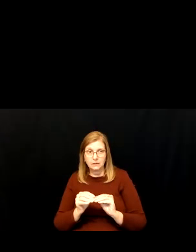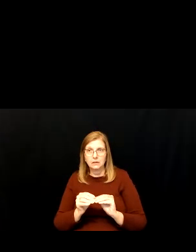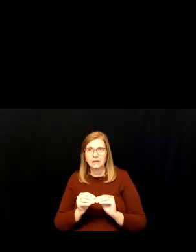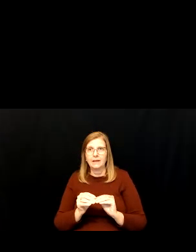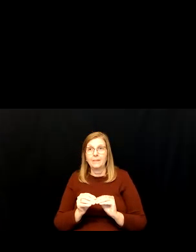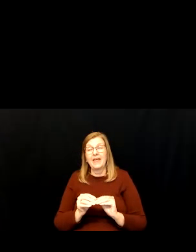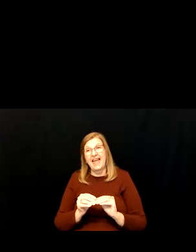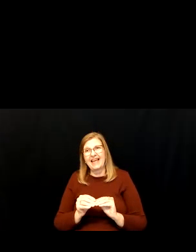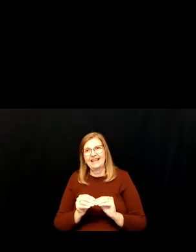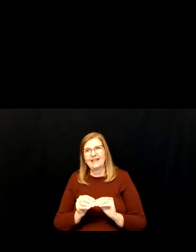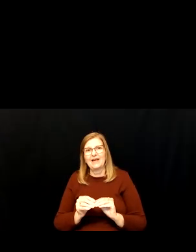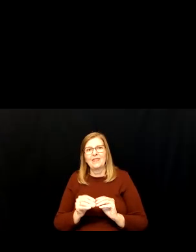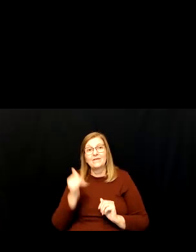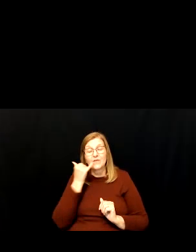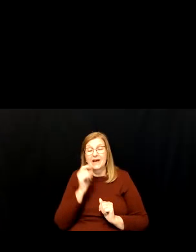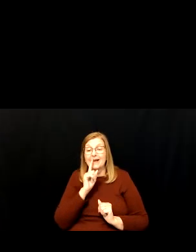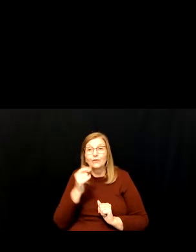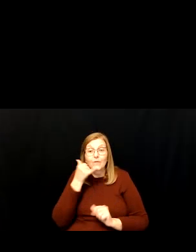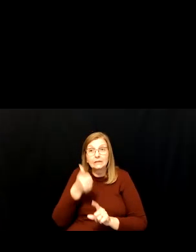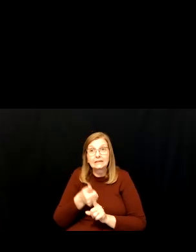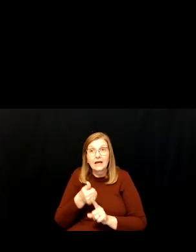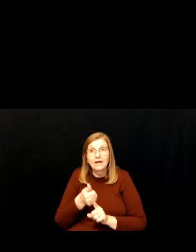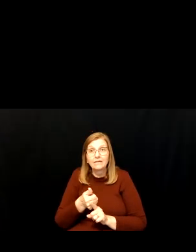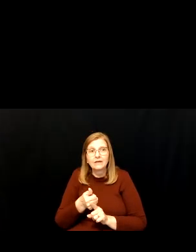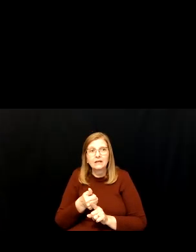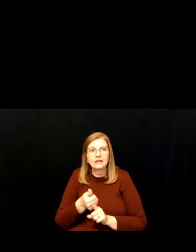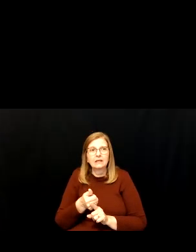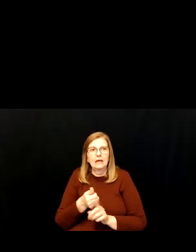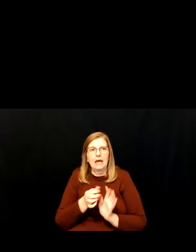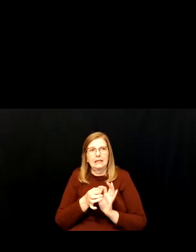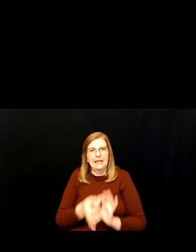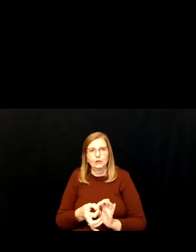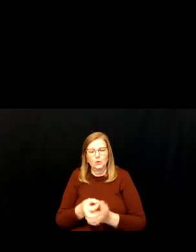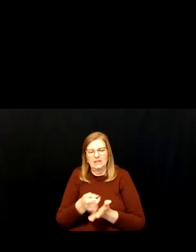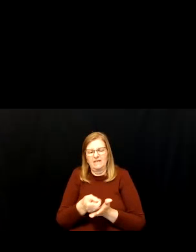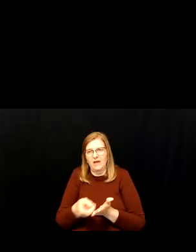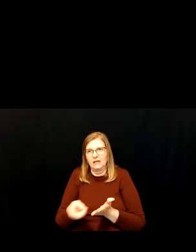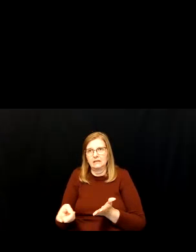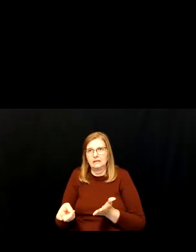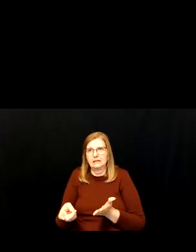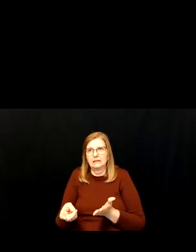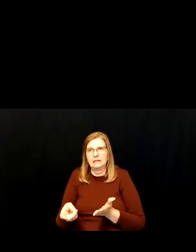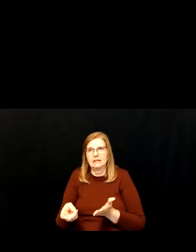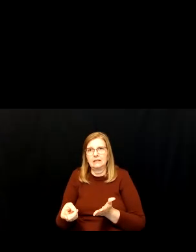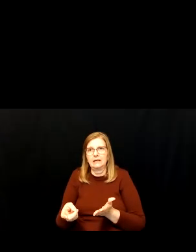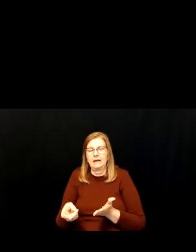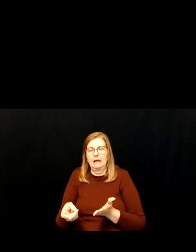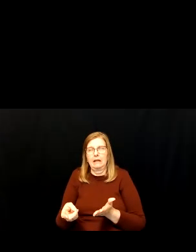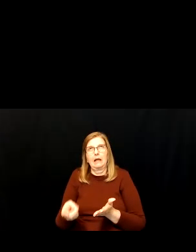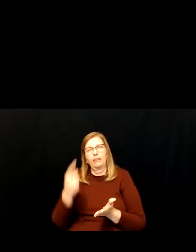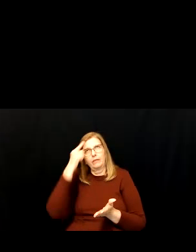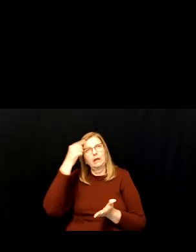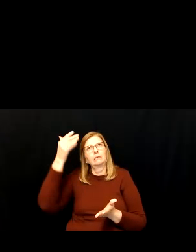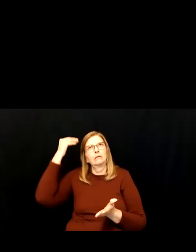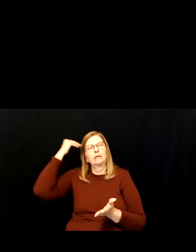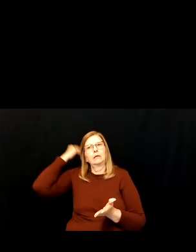the actual phone itself is attached to the device. hearkening back to the days when that was